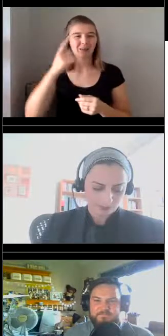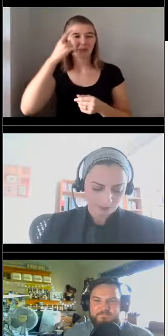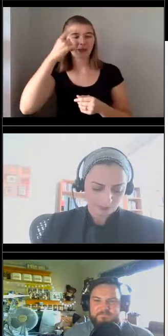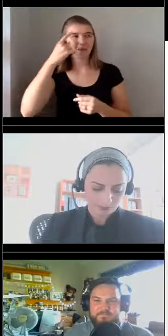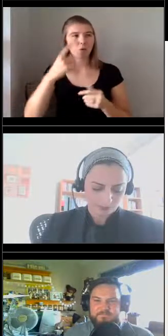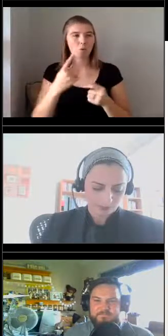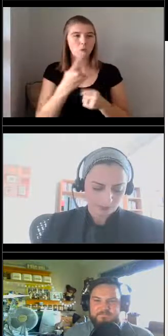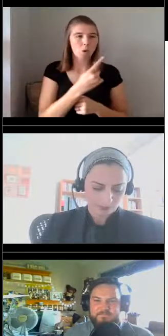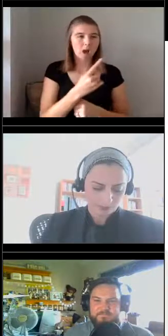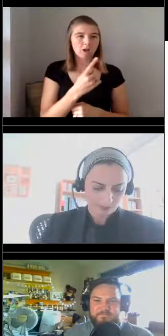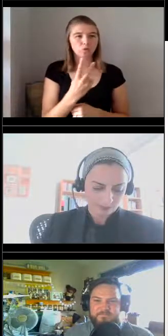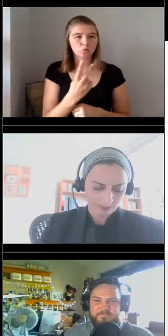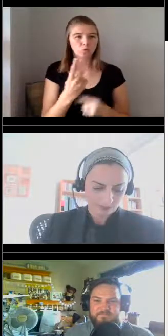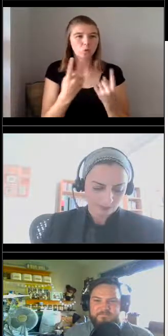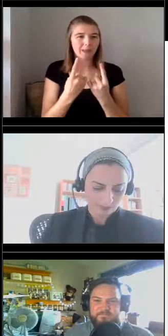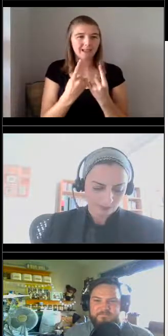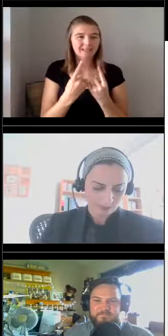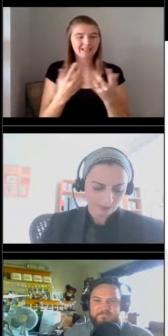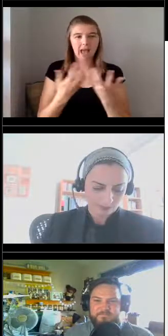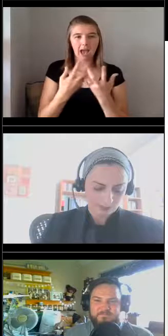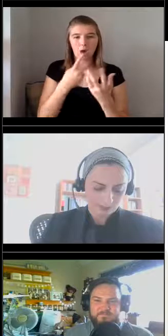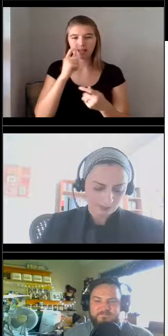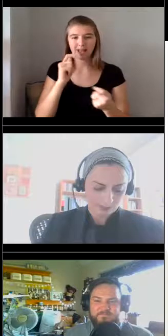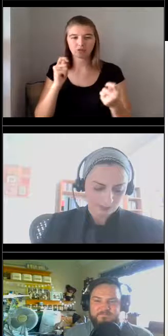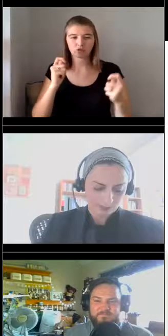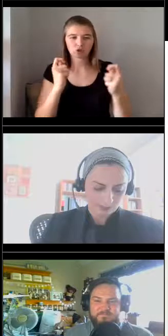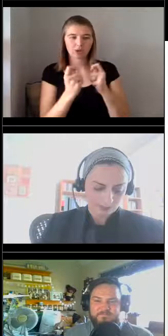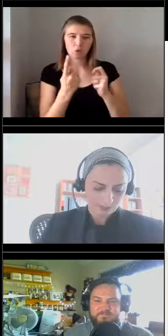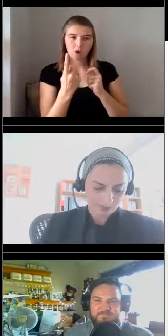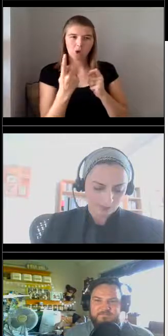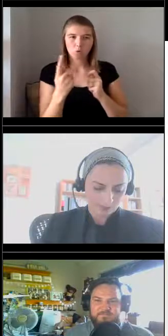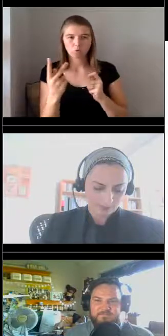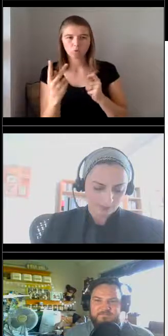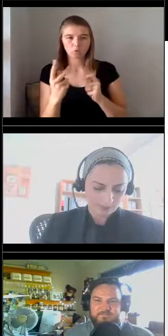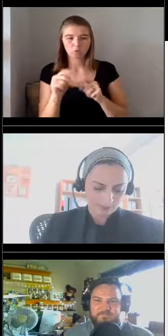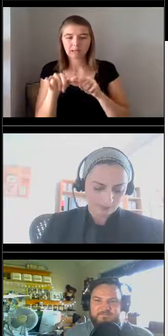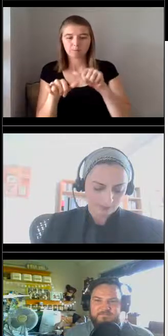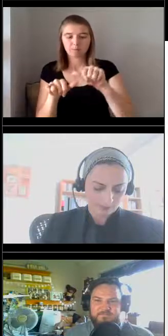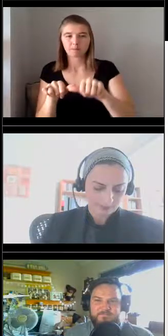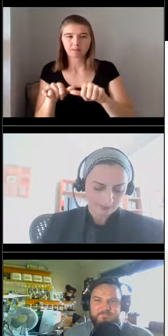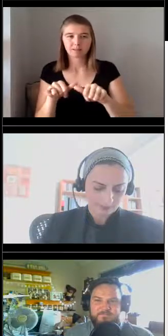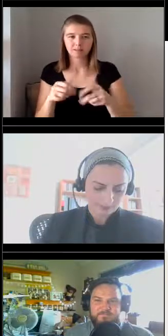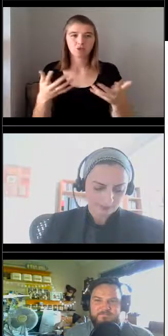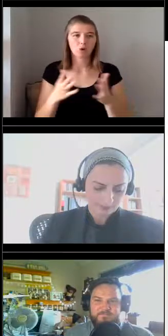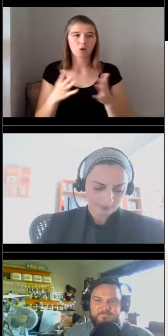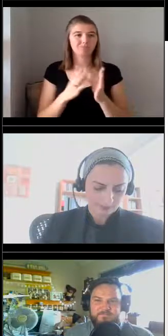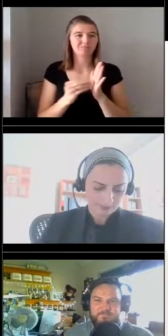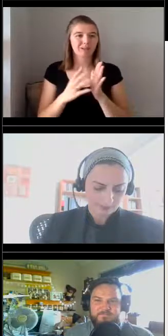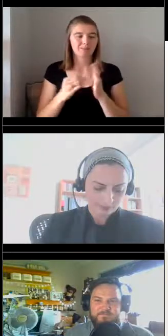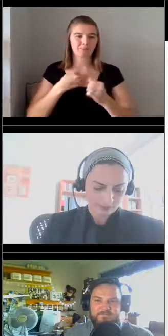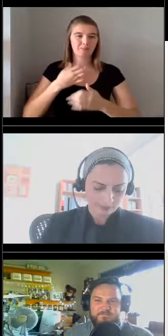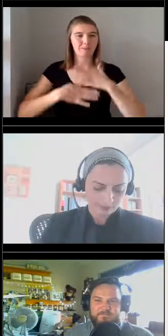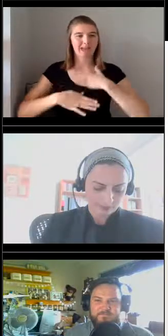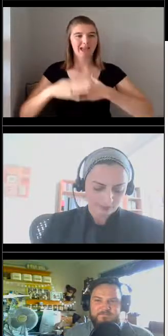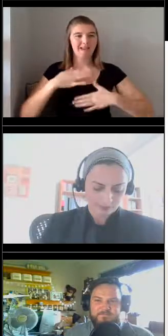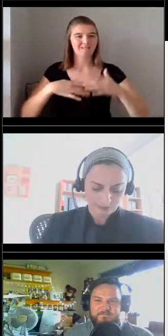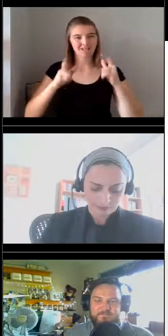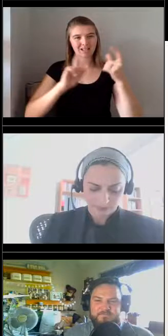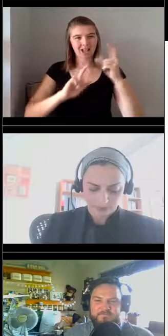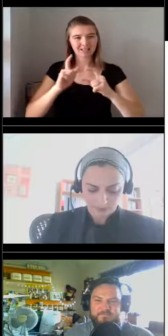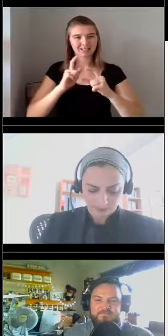very, very simple steps. So the behavioral science is pretty consistent. If we want to start doing something on a regular basis, choose the smallest